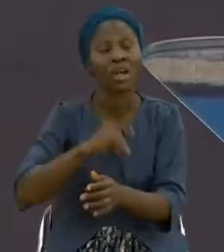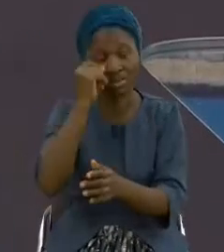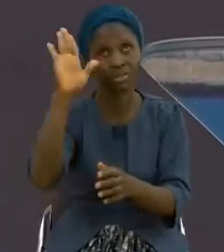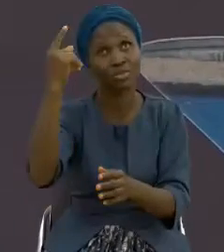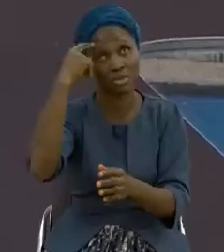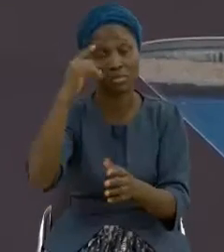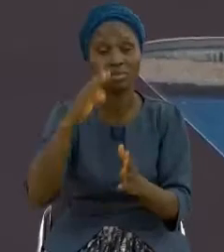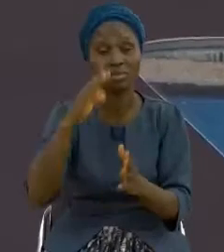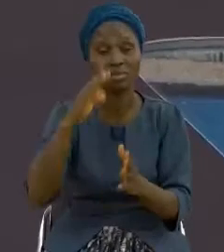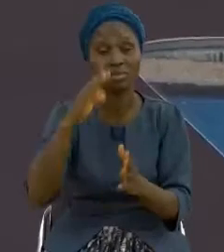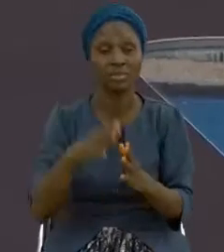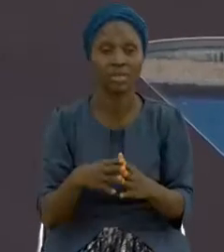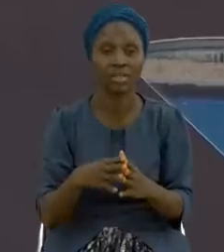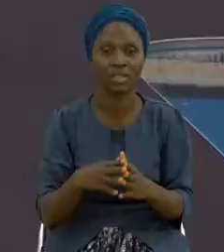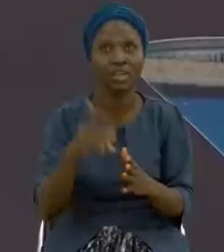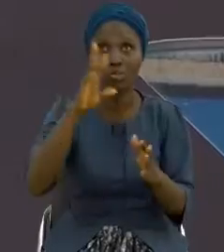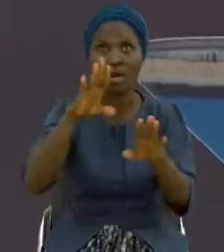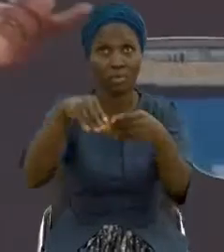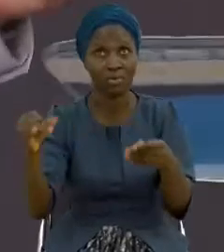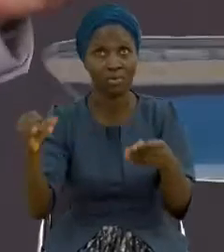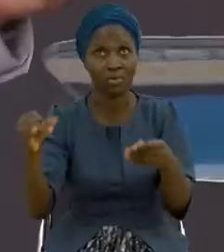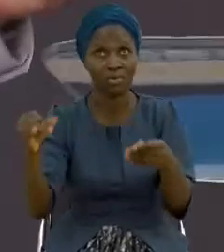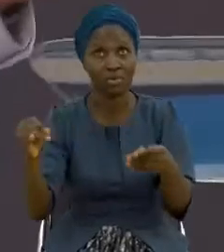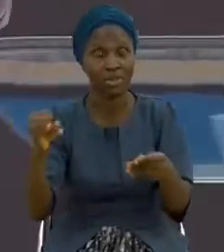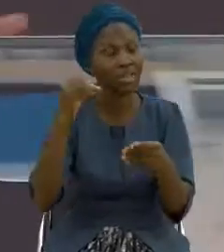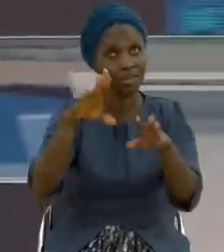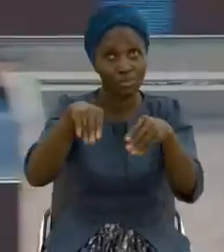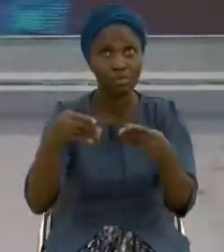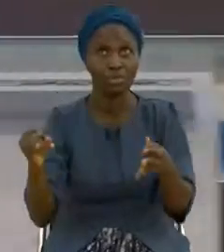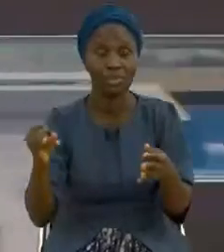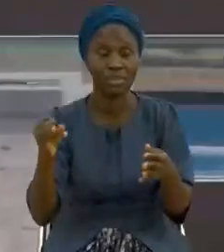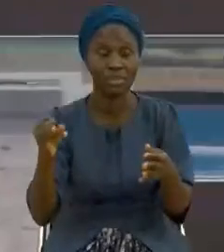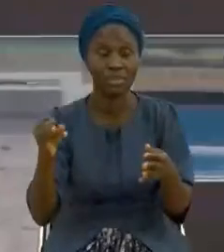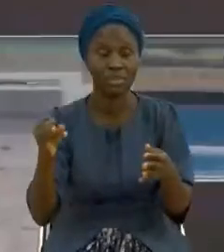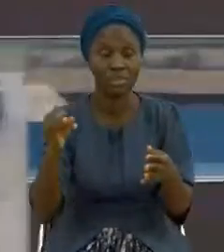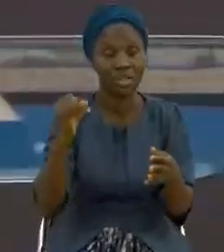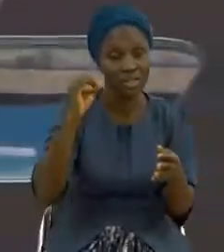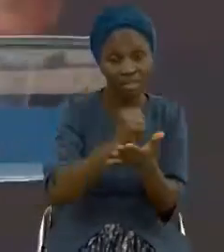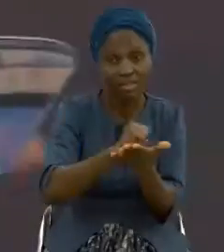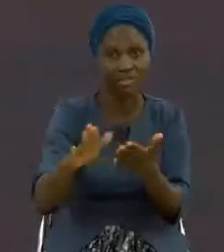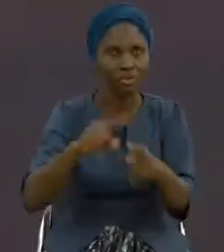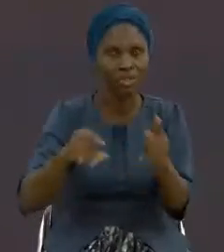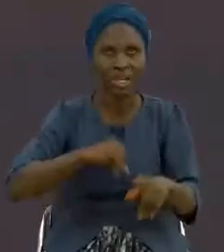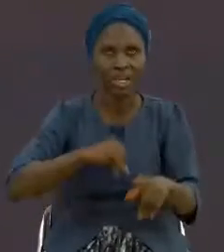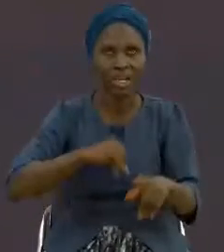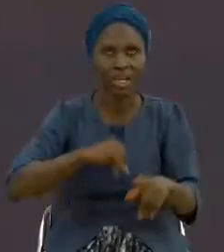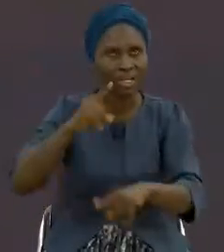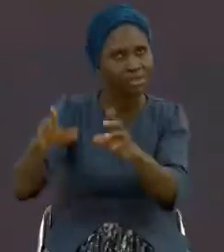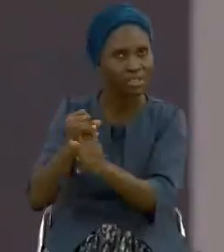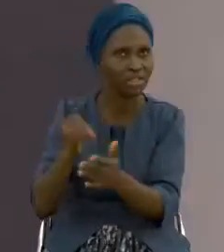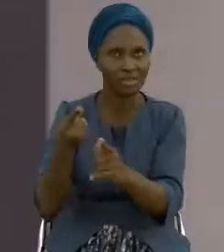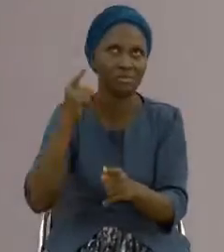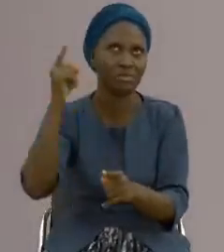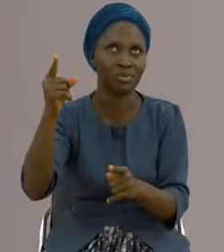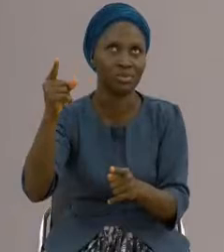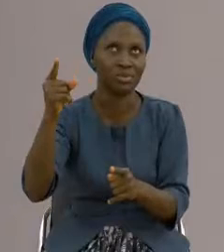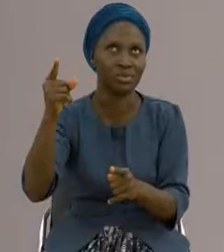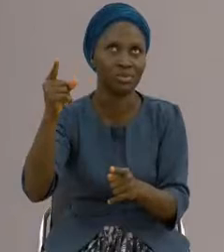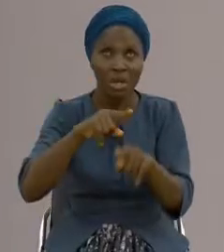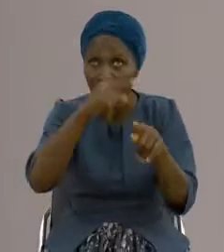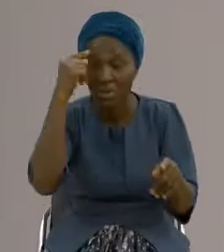sanctification, but I cannot get it from you because our pastor in our church does not talk about